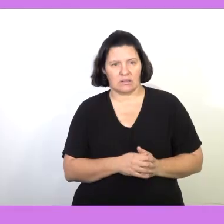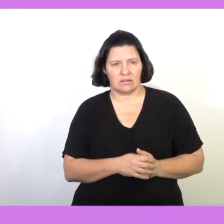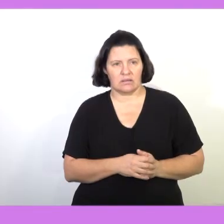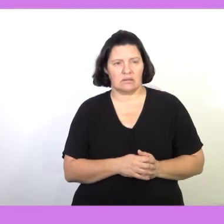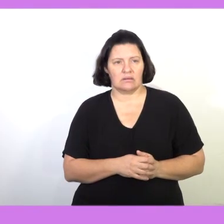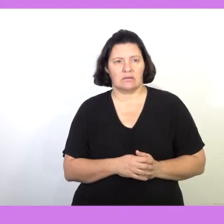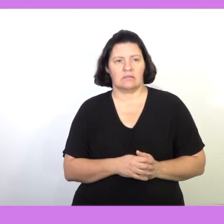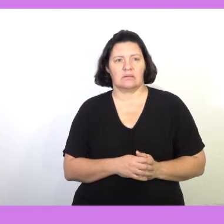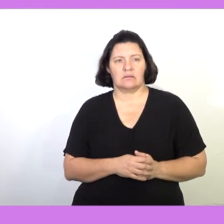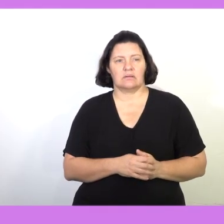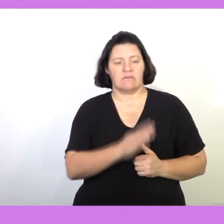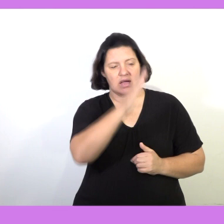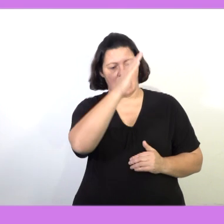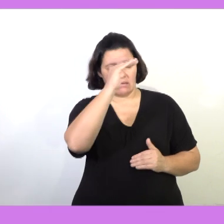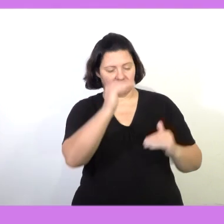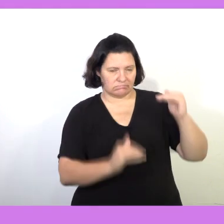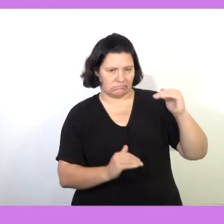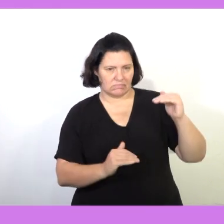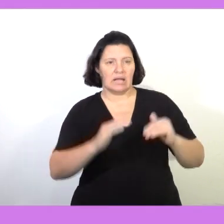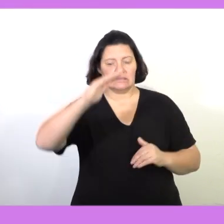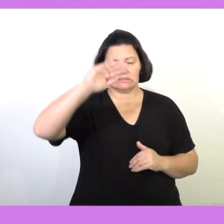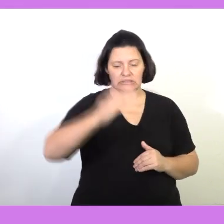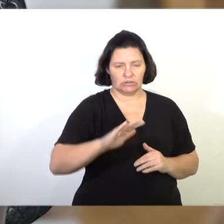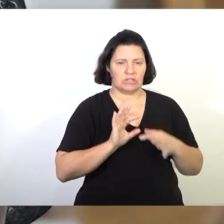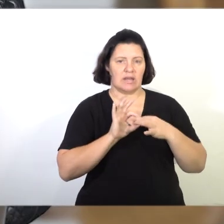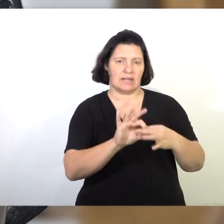there. It is a decreasing relationship.